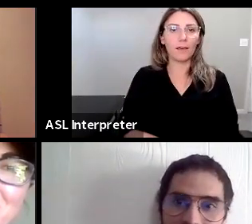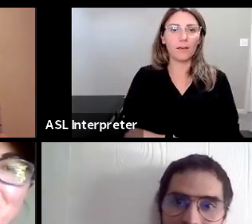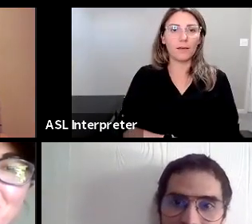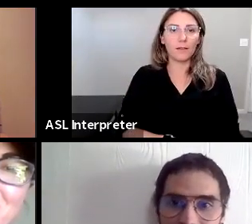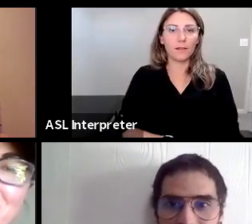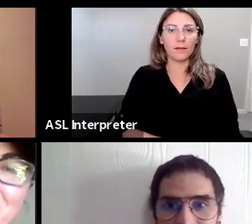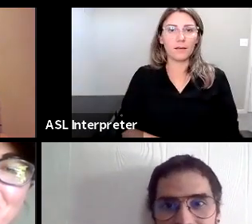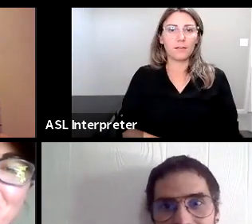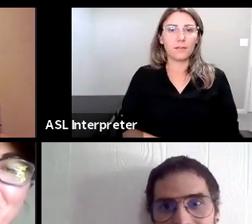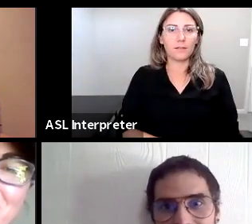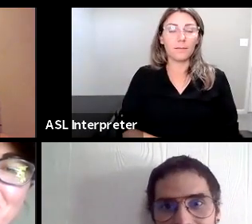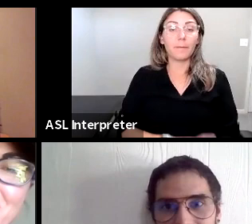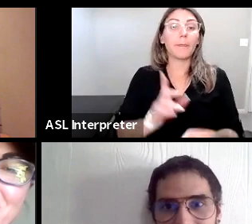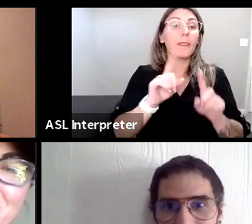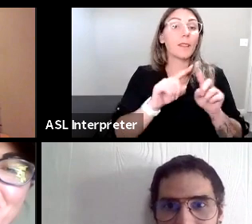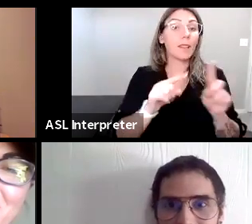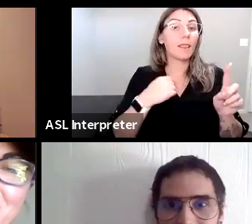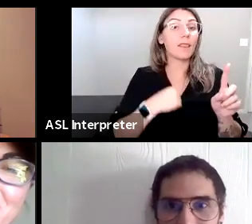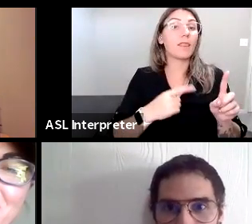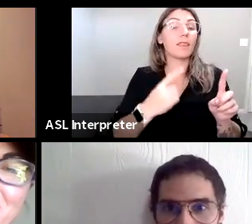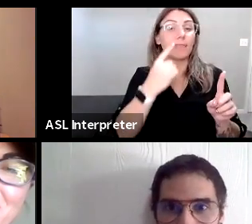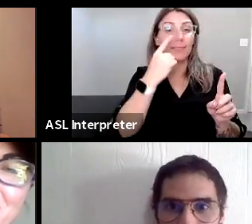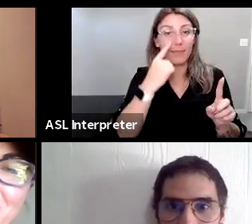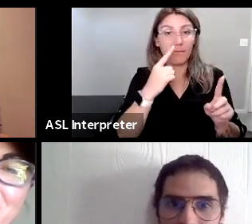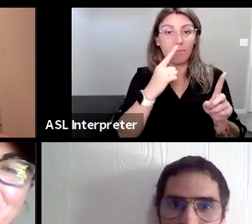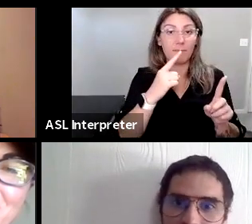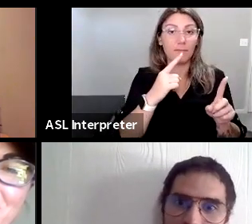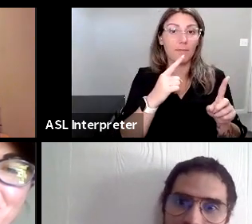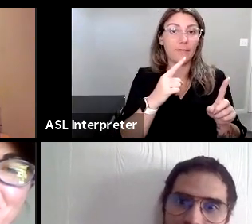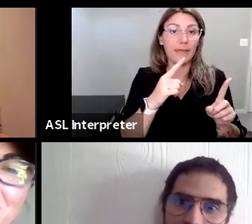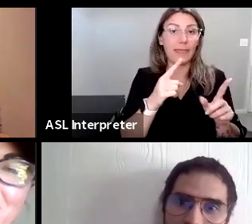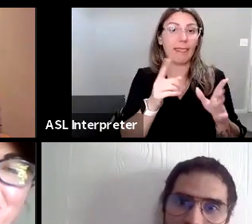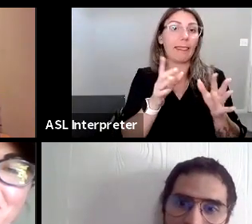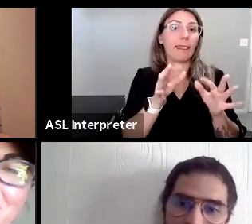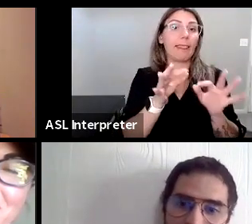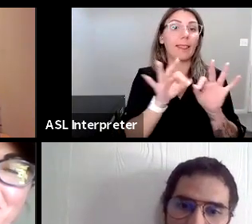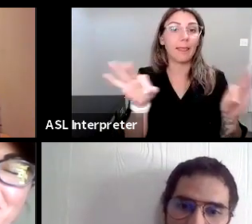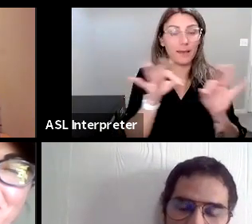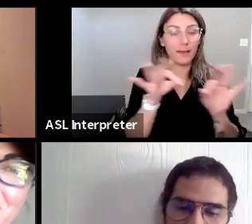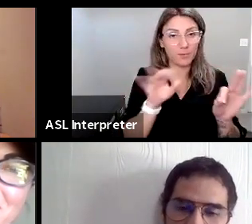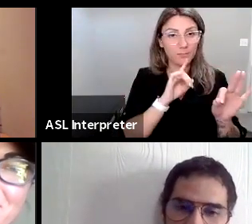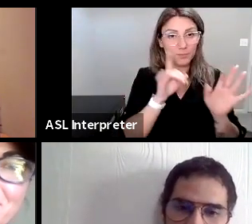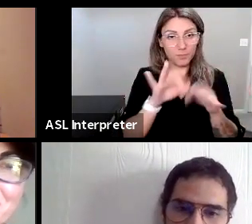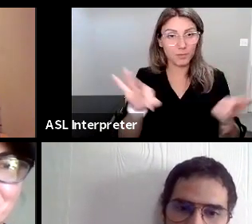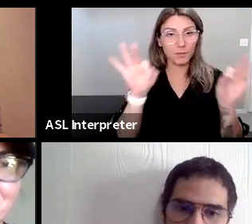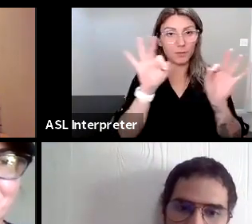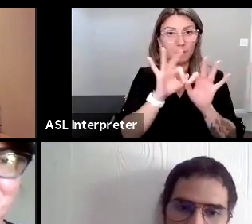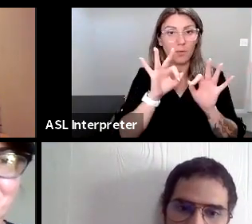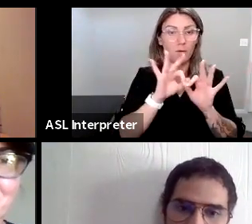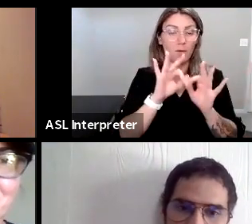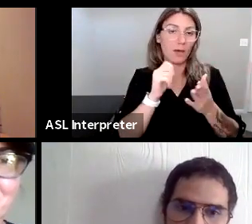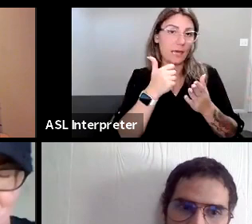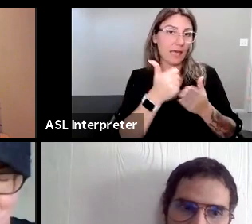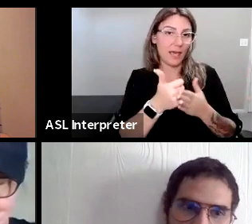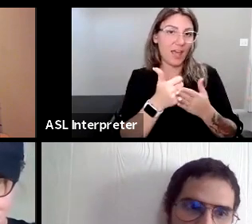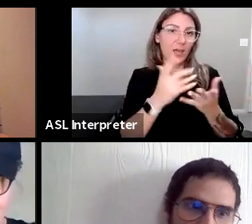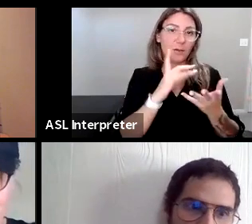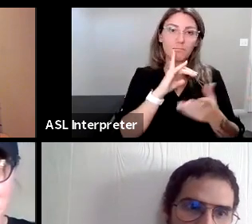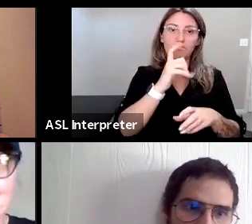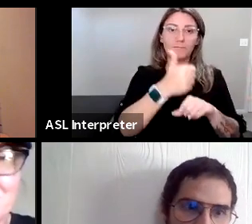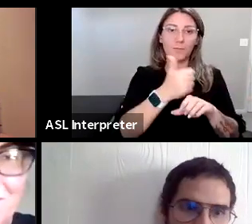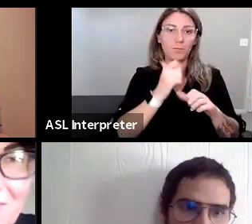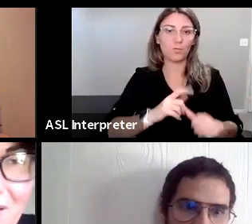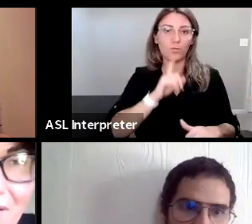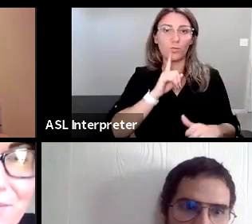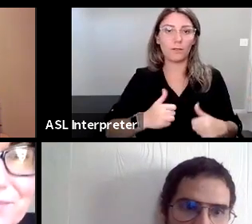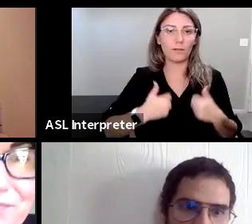but I do think that language is very important and that it helps shape reality. And